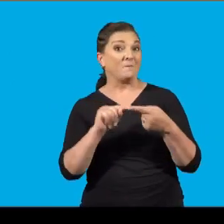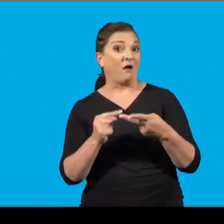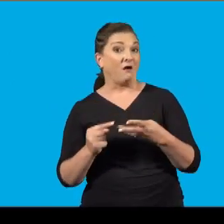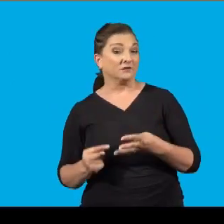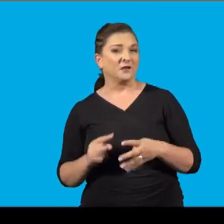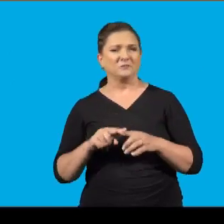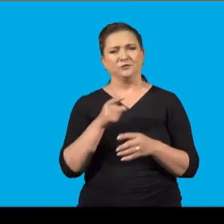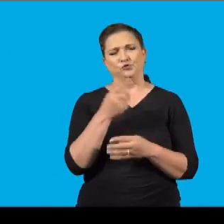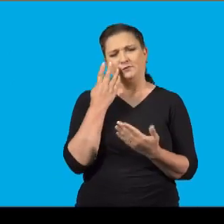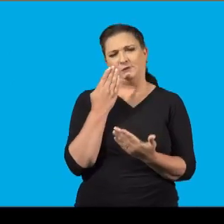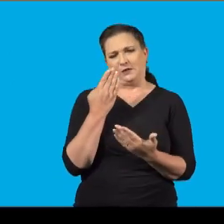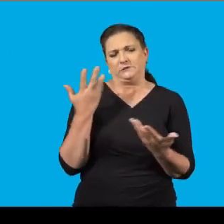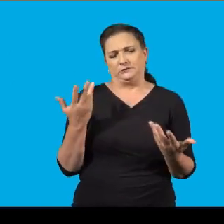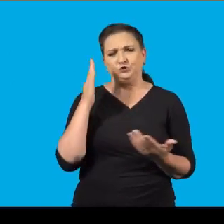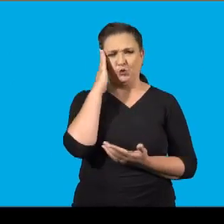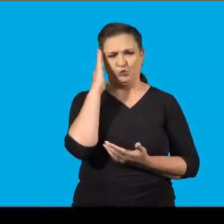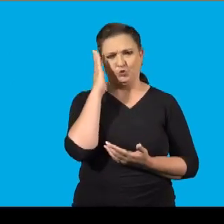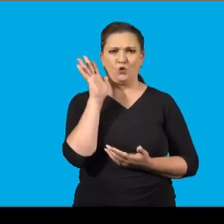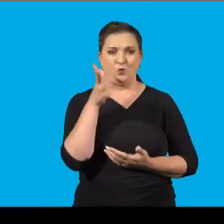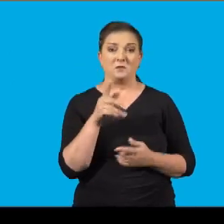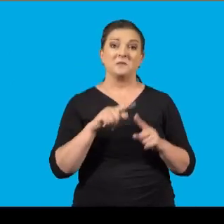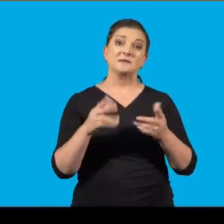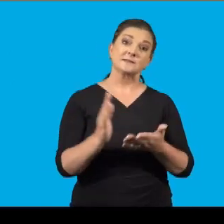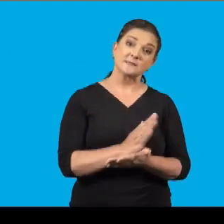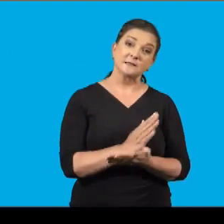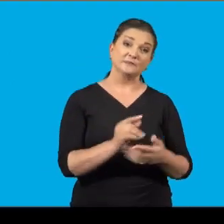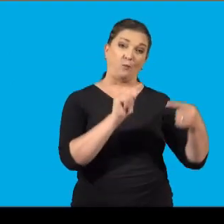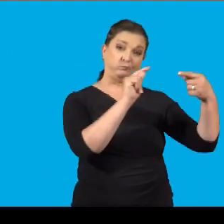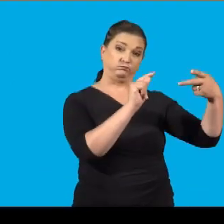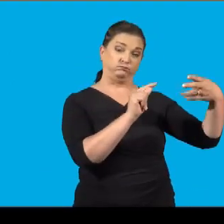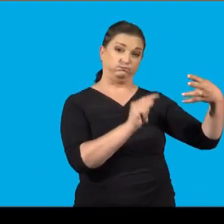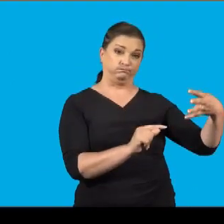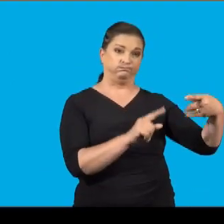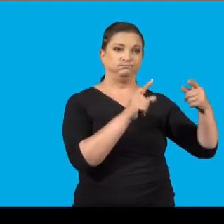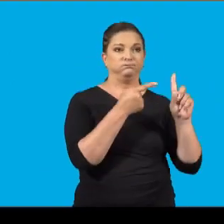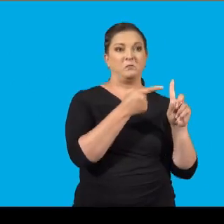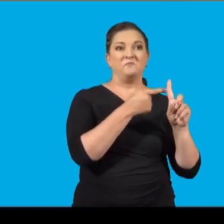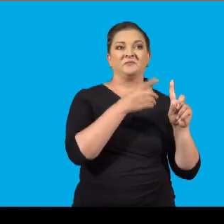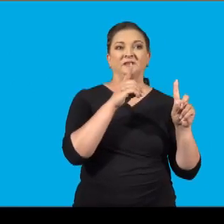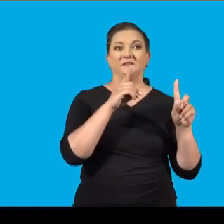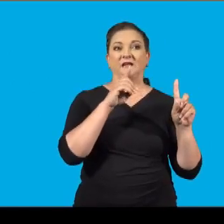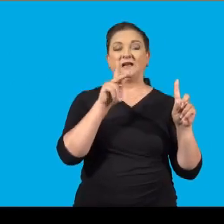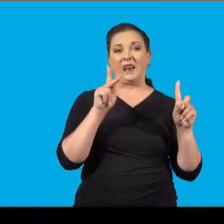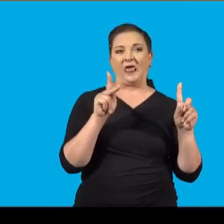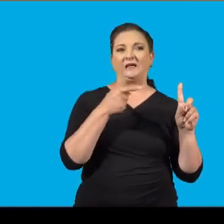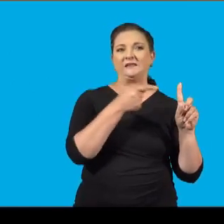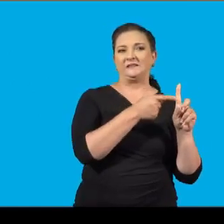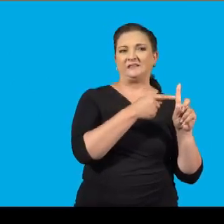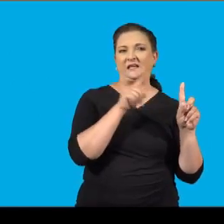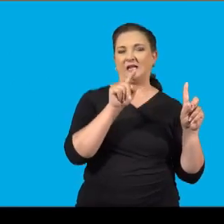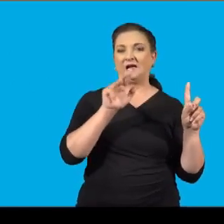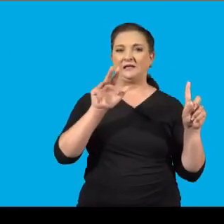allocation because remember, you will have studied for this. So these are just some of the relevant points. De Klerk comes to power